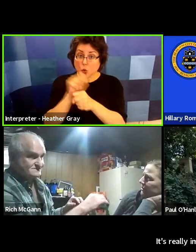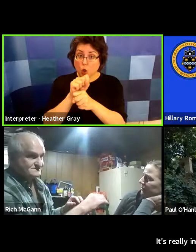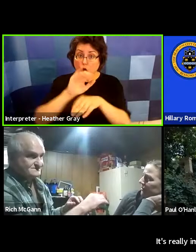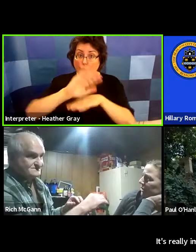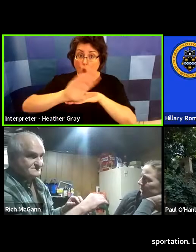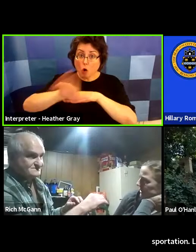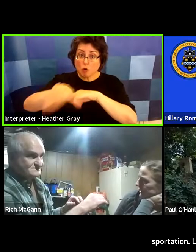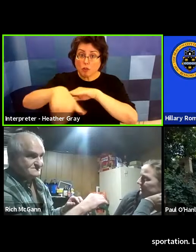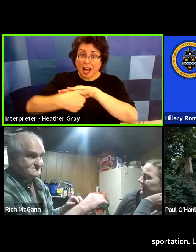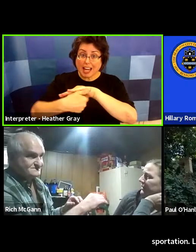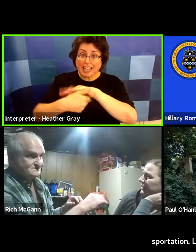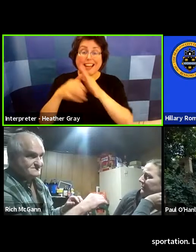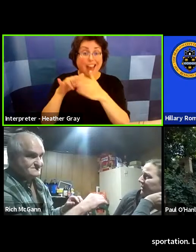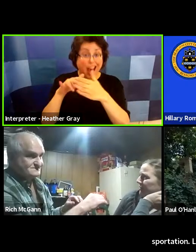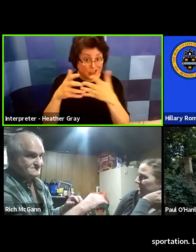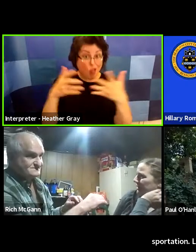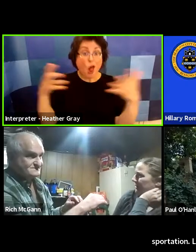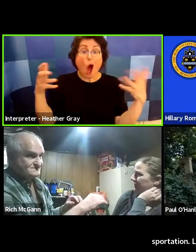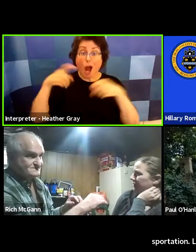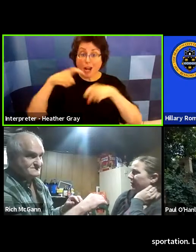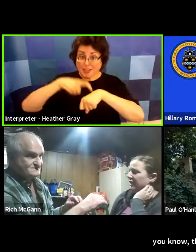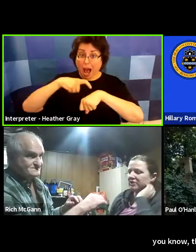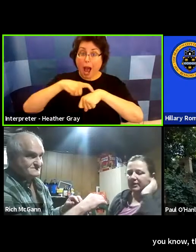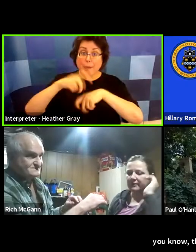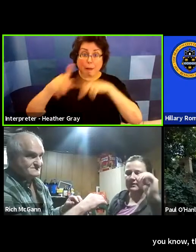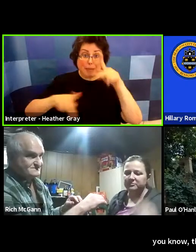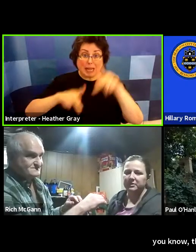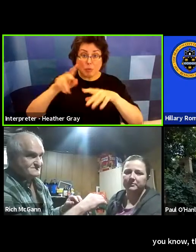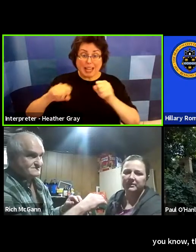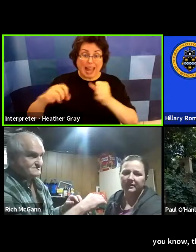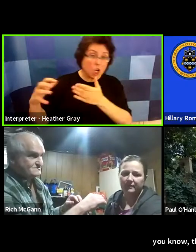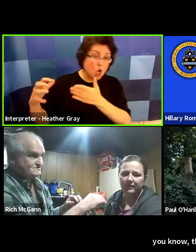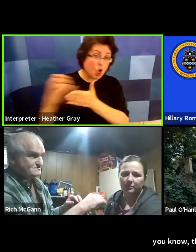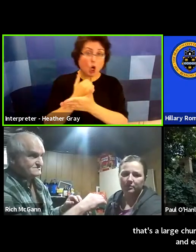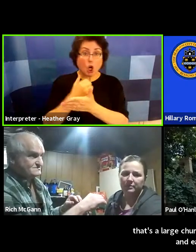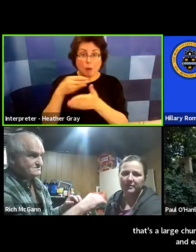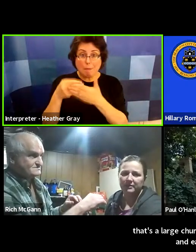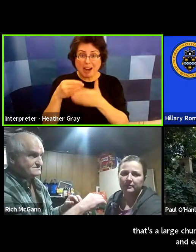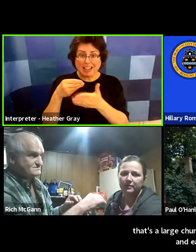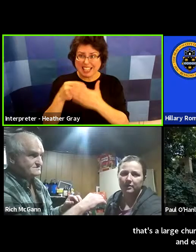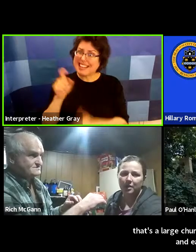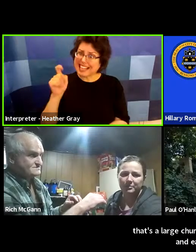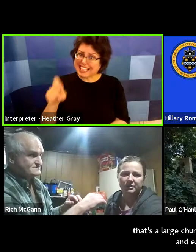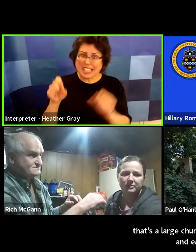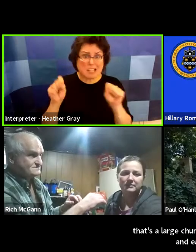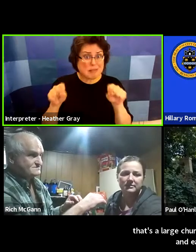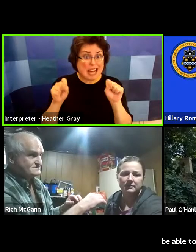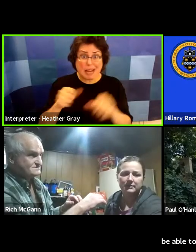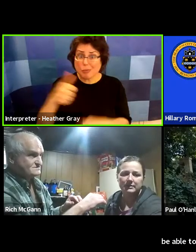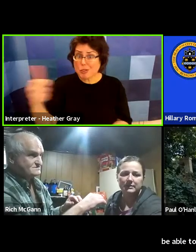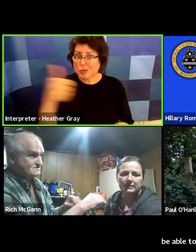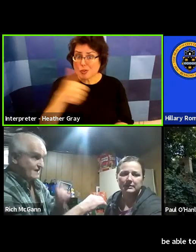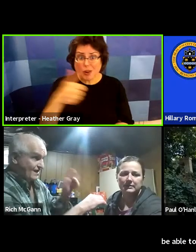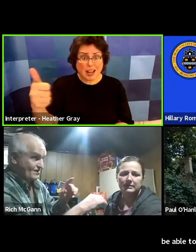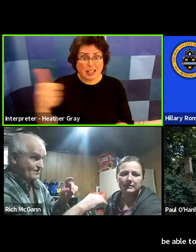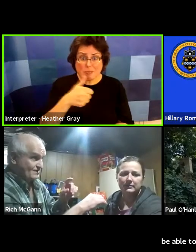time people can work and make money and earn a paycheck, and they need to be able to get there. We're limiting their options.